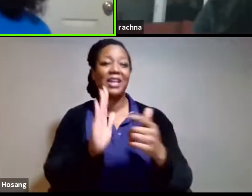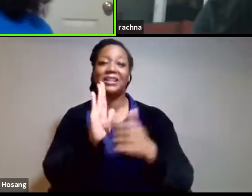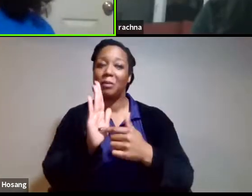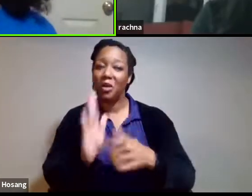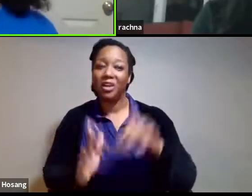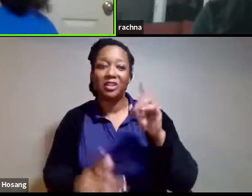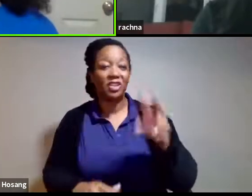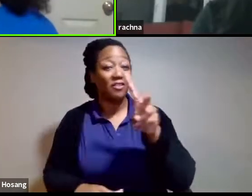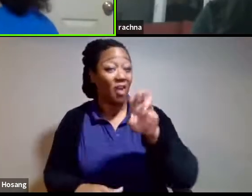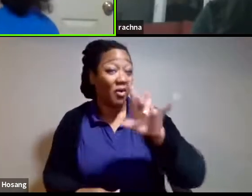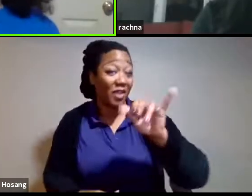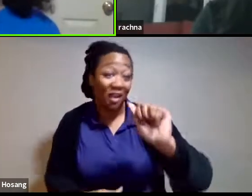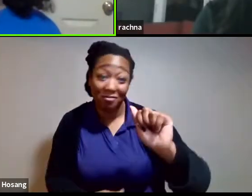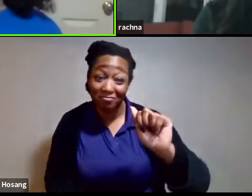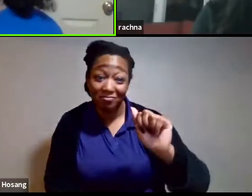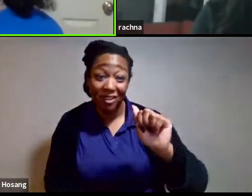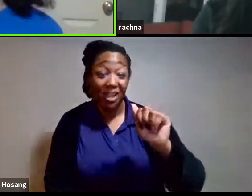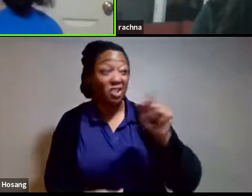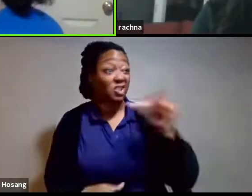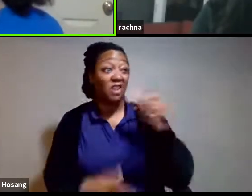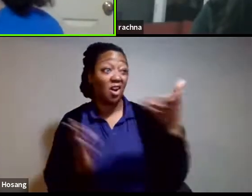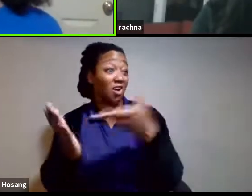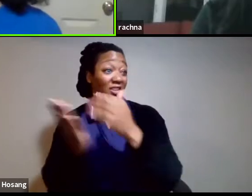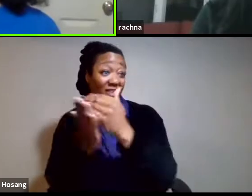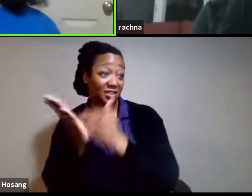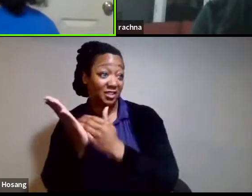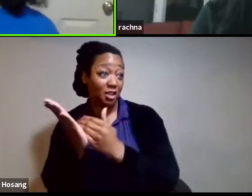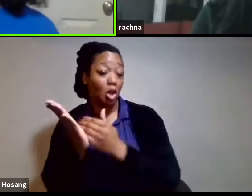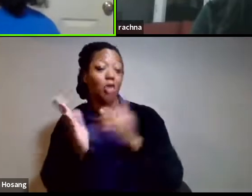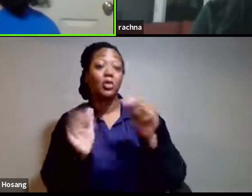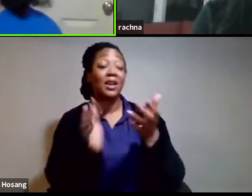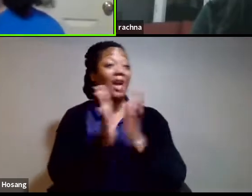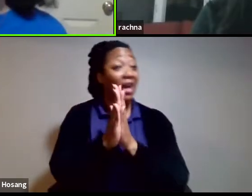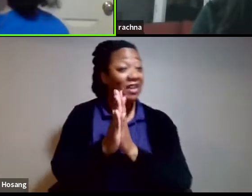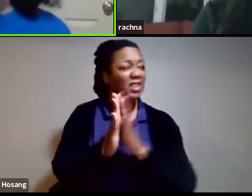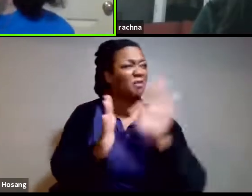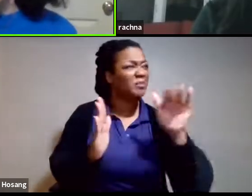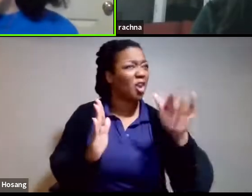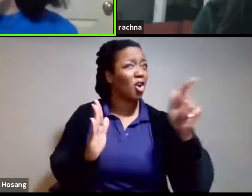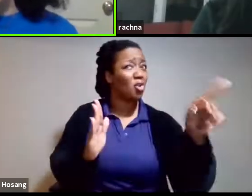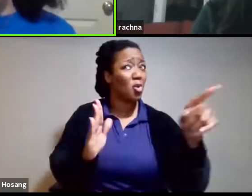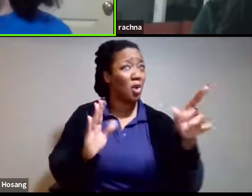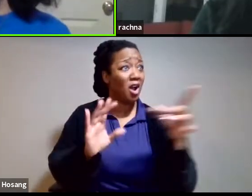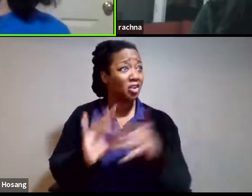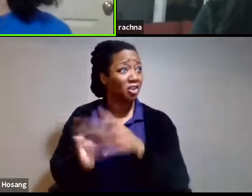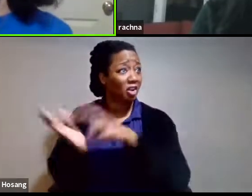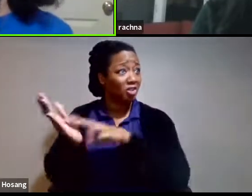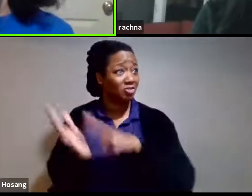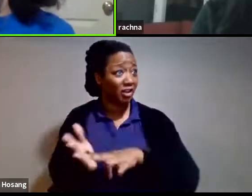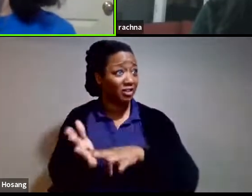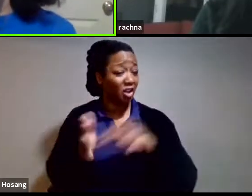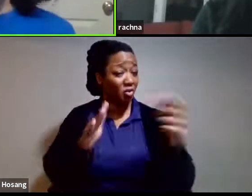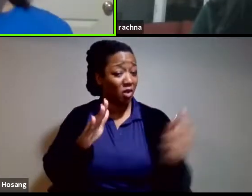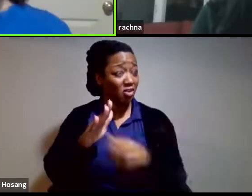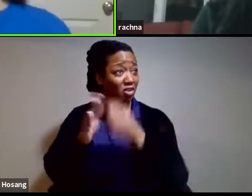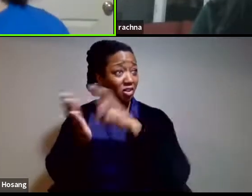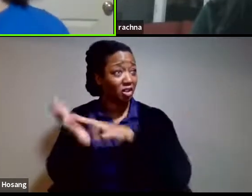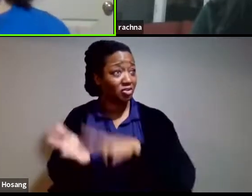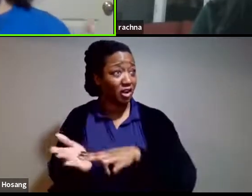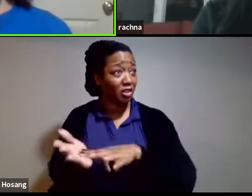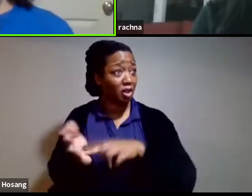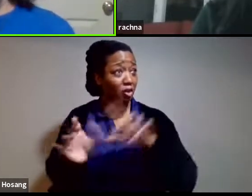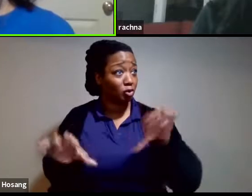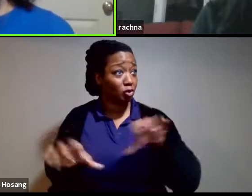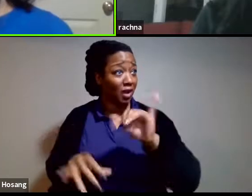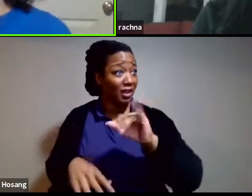are not on the list, and ask if they are under contract with the school system to do an IEE. If they're not, you